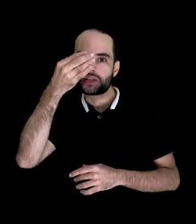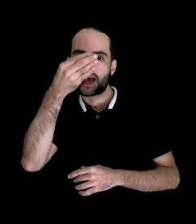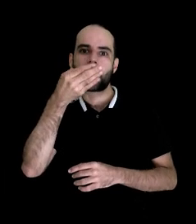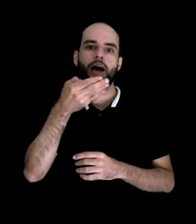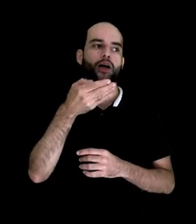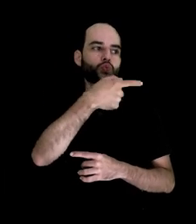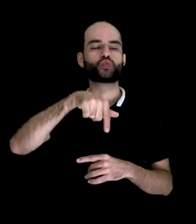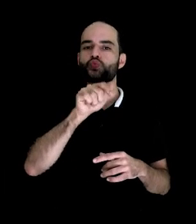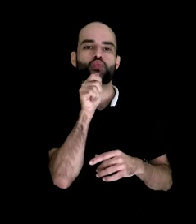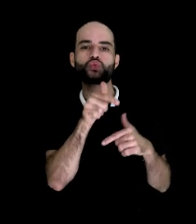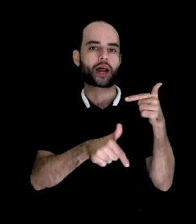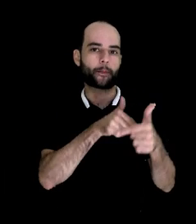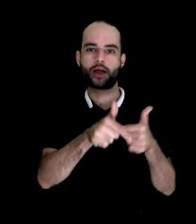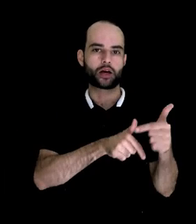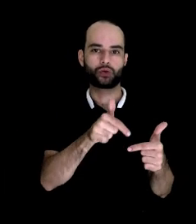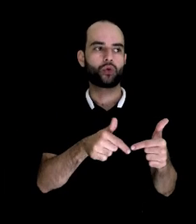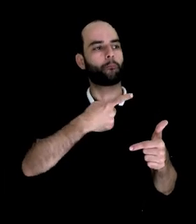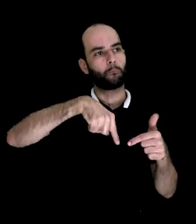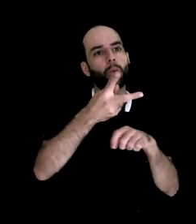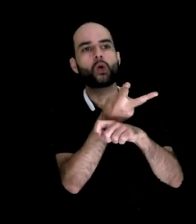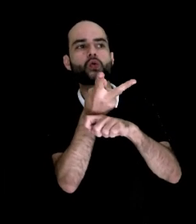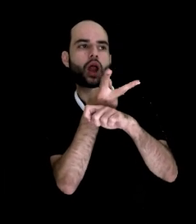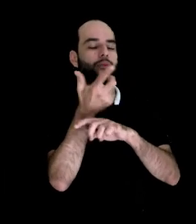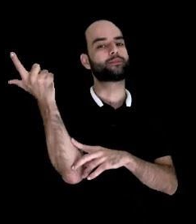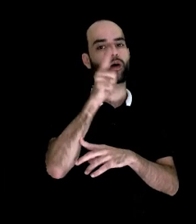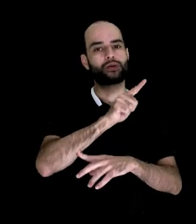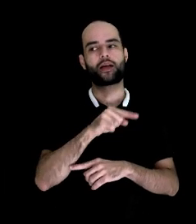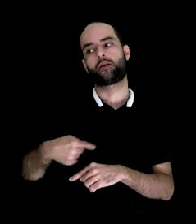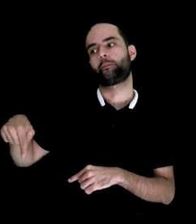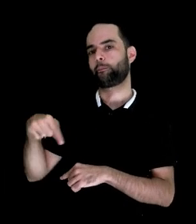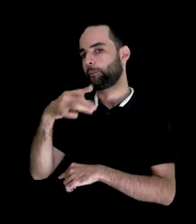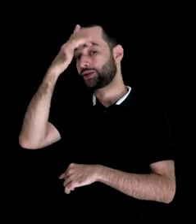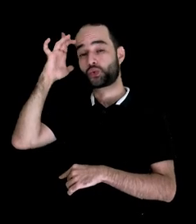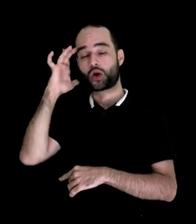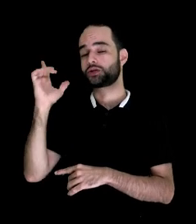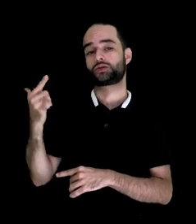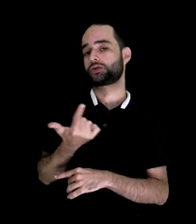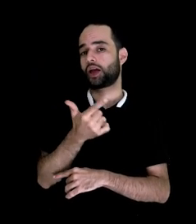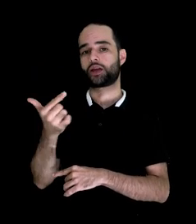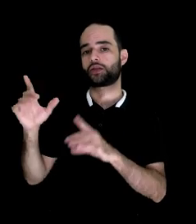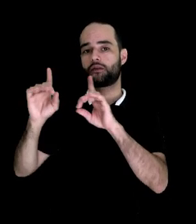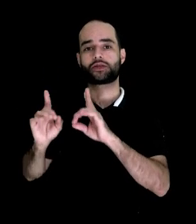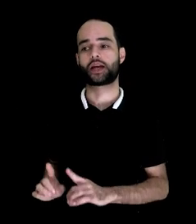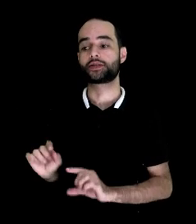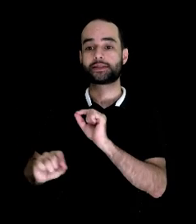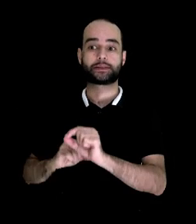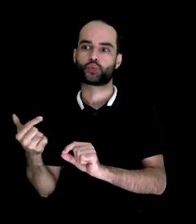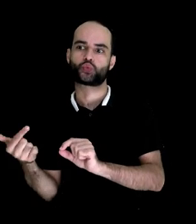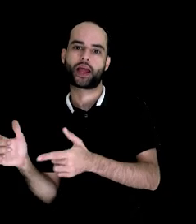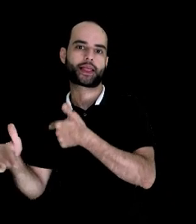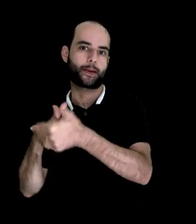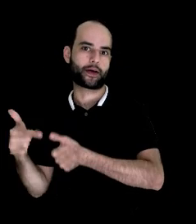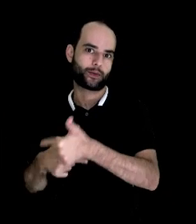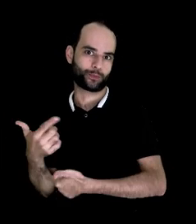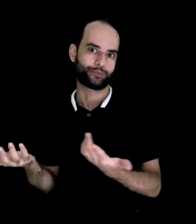likely to look for work than people without disabilities who are not working. Below is a graphic. Vertically, the prevalence is written and